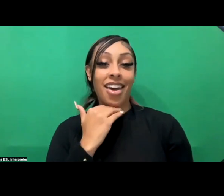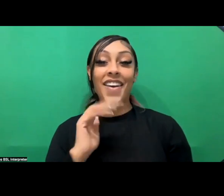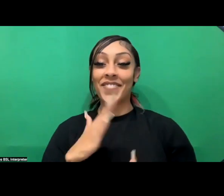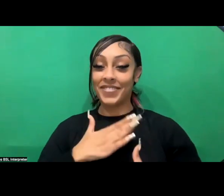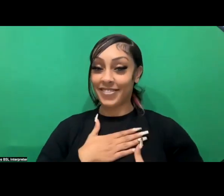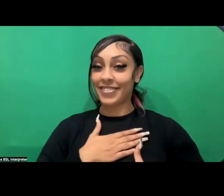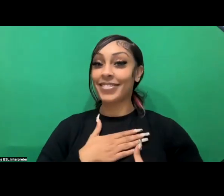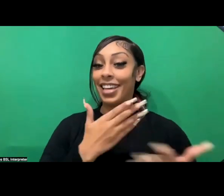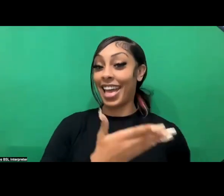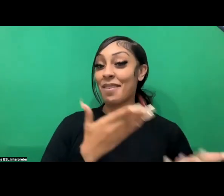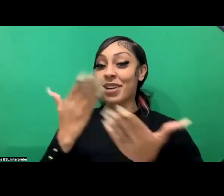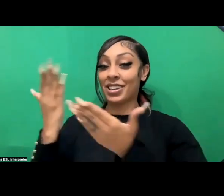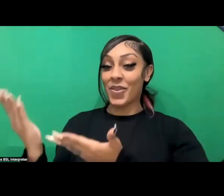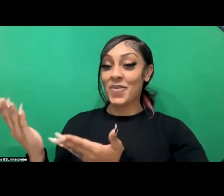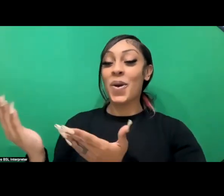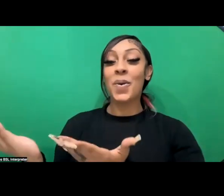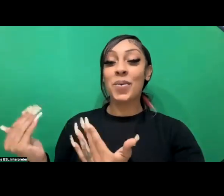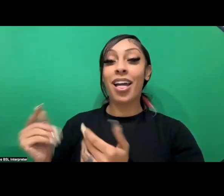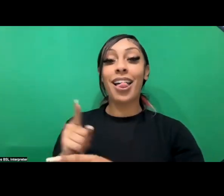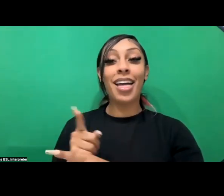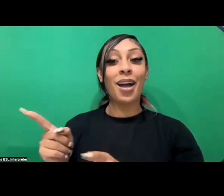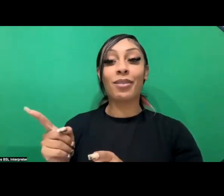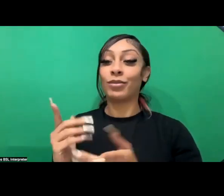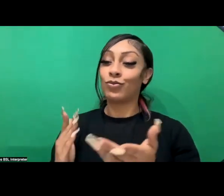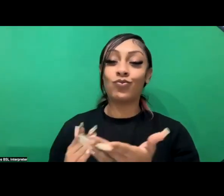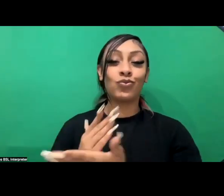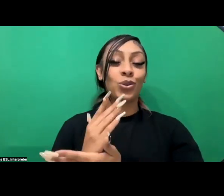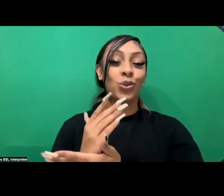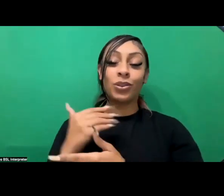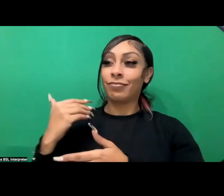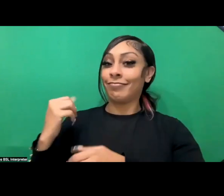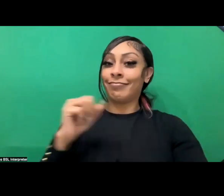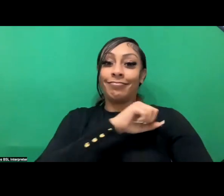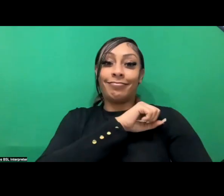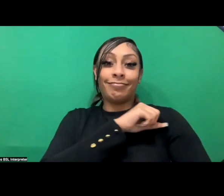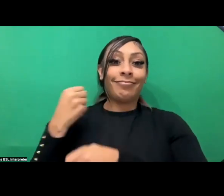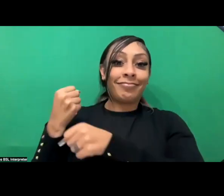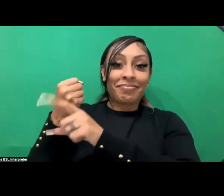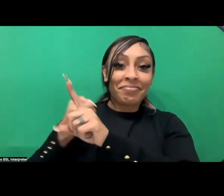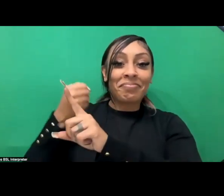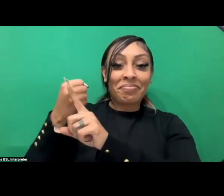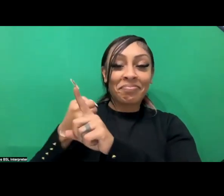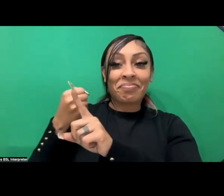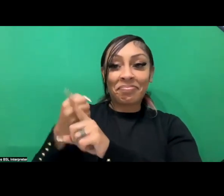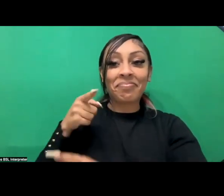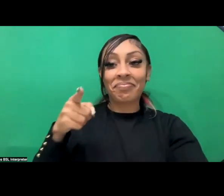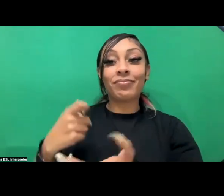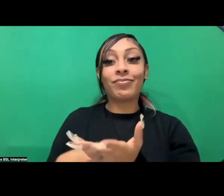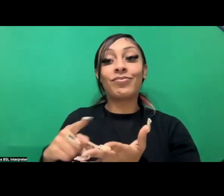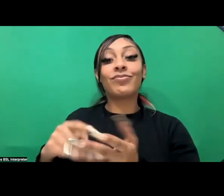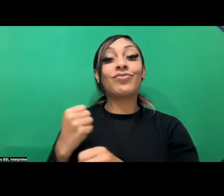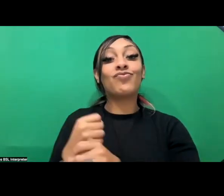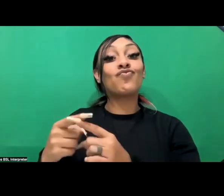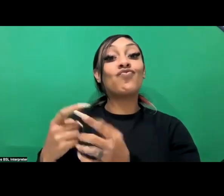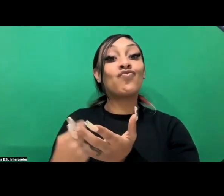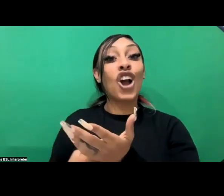Yeah, just delighted to welcome a true pioneer to DMLab this evening. Roger Linn's been a key figure